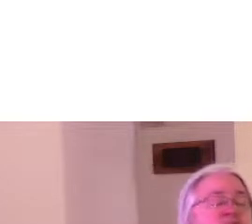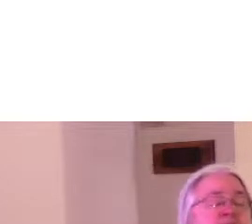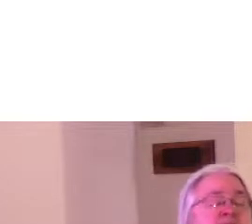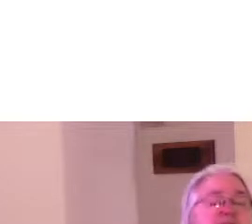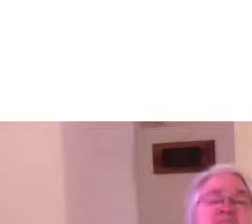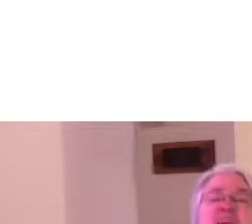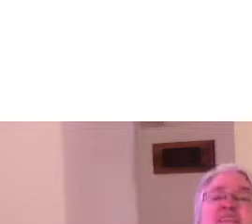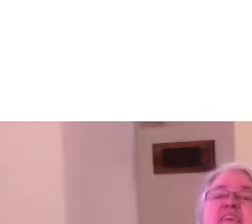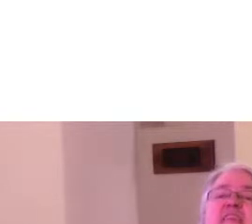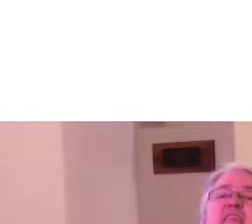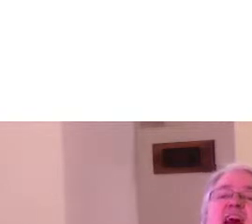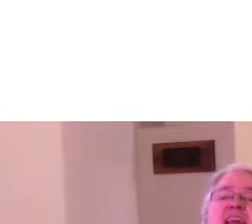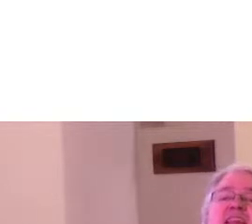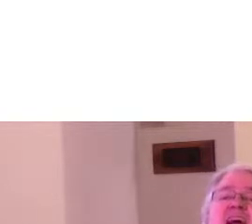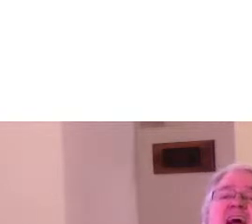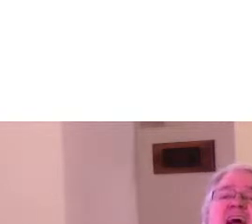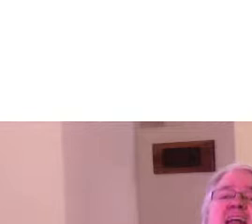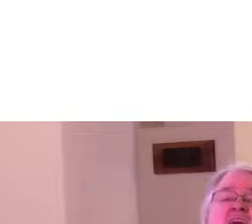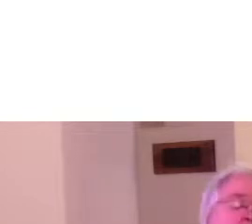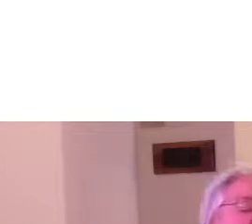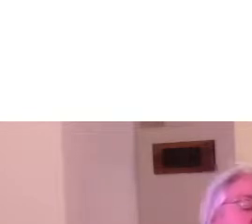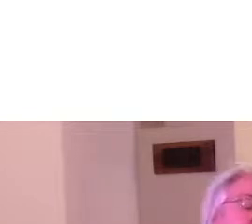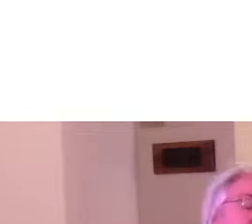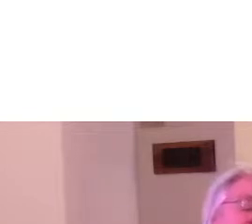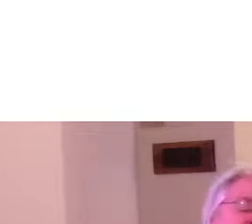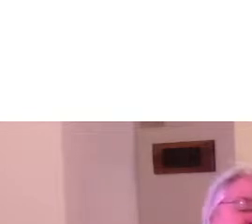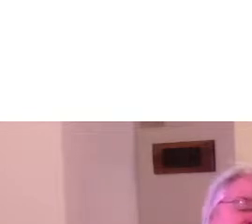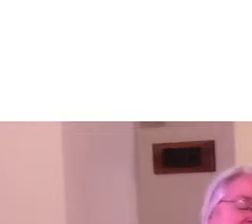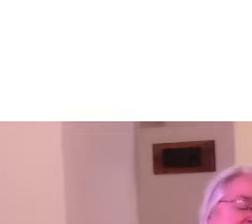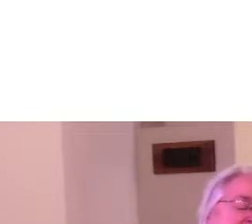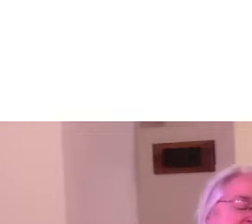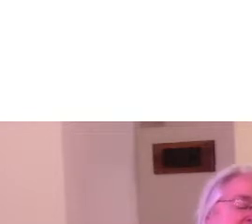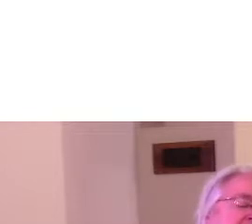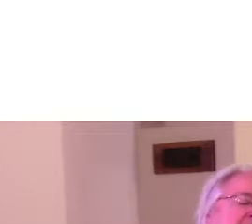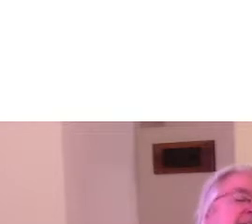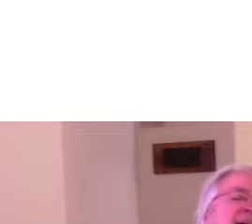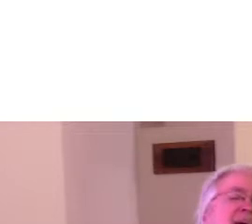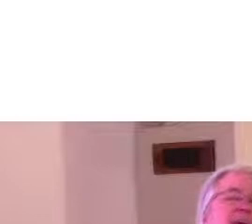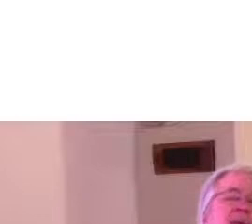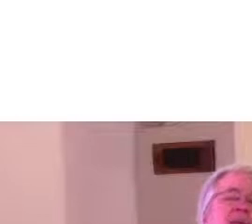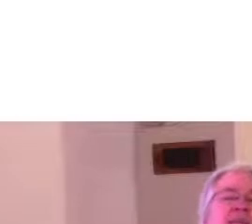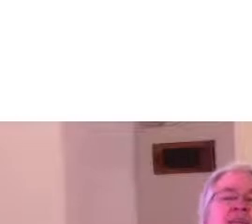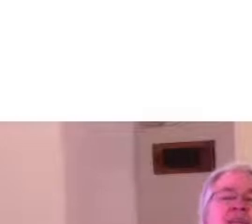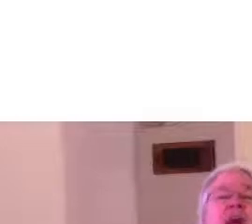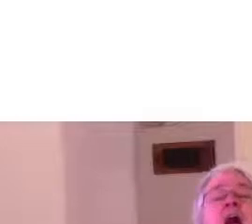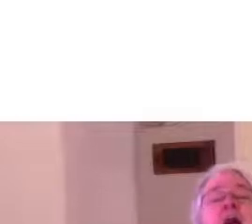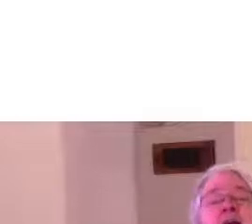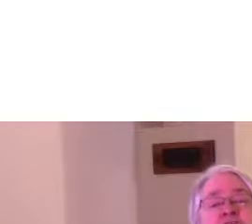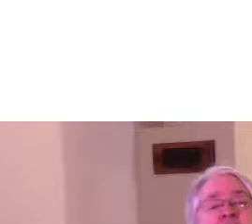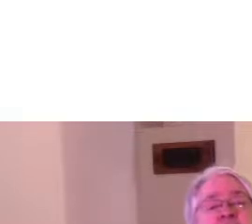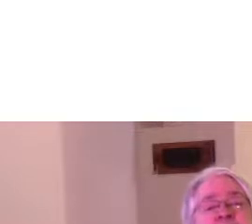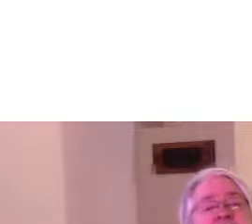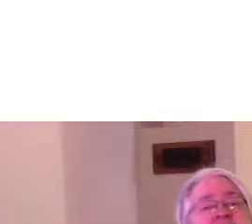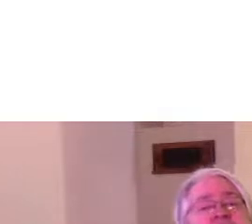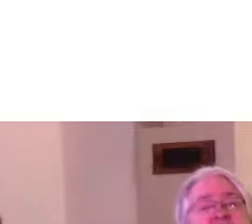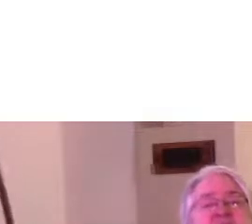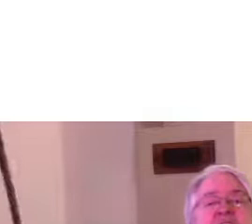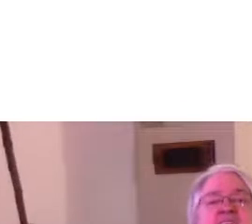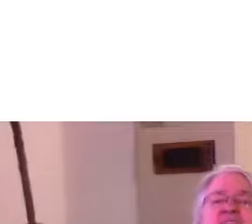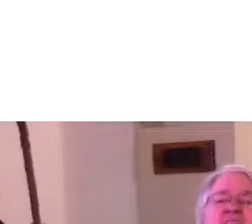be justice in that land where I'm bound. There'll